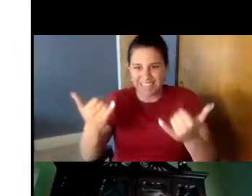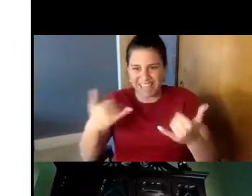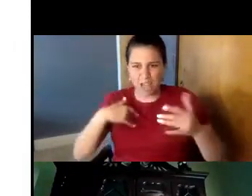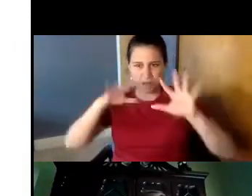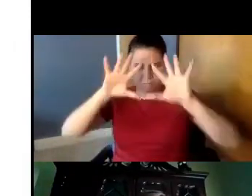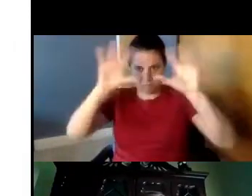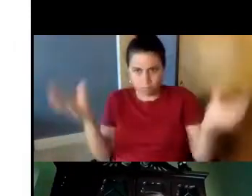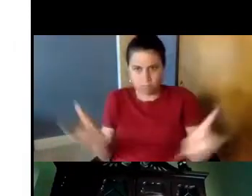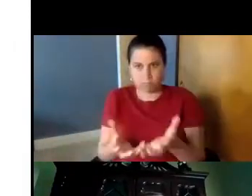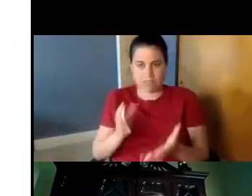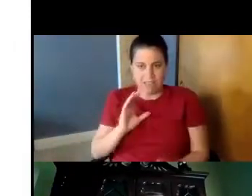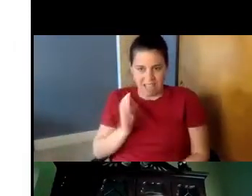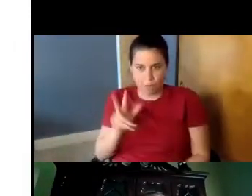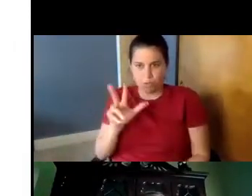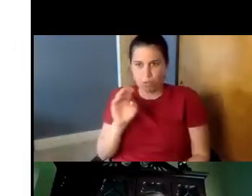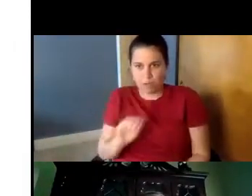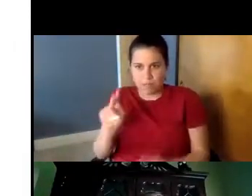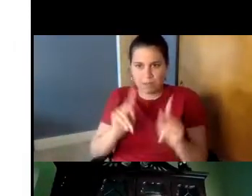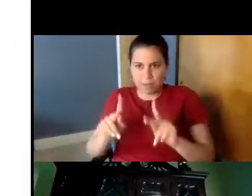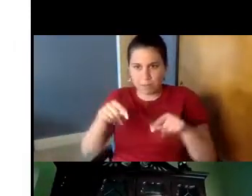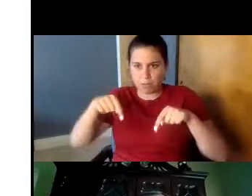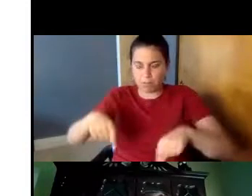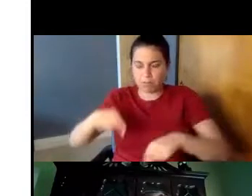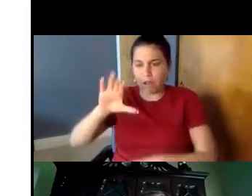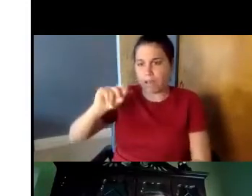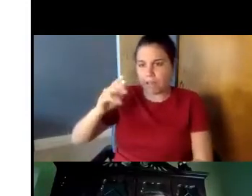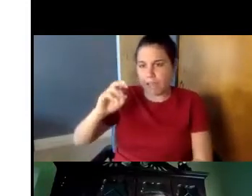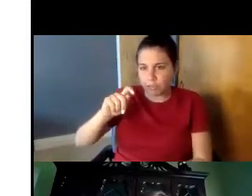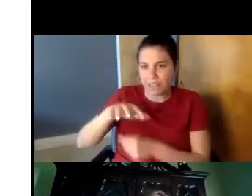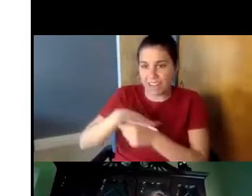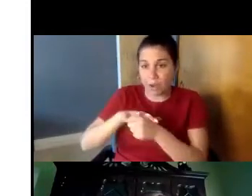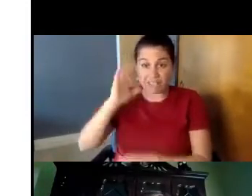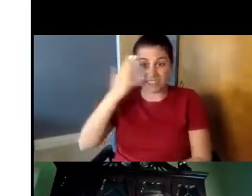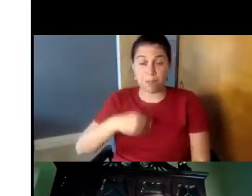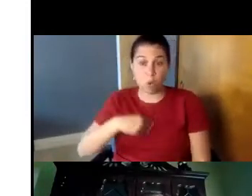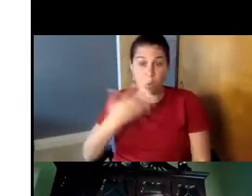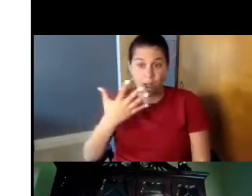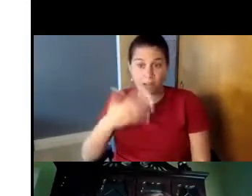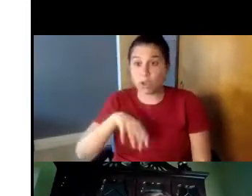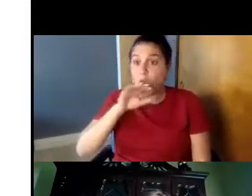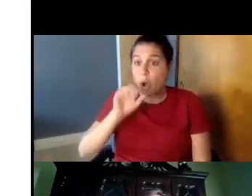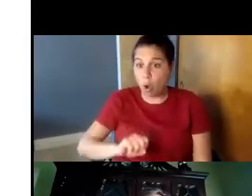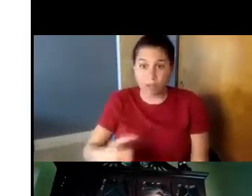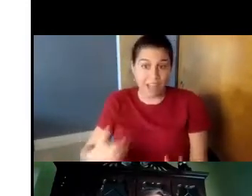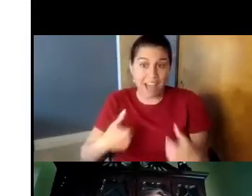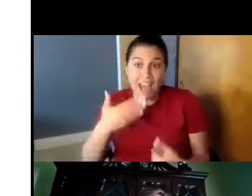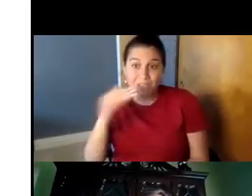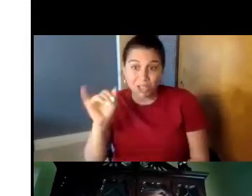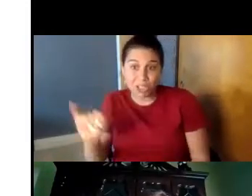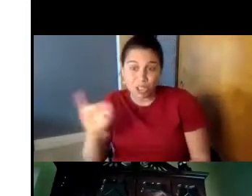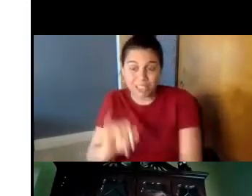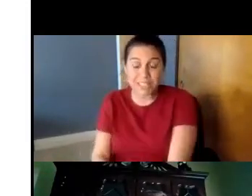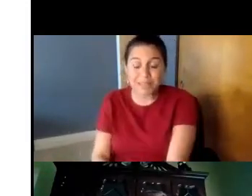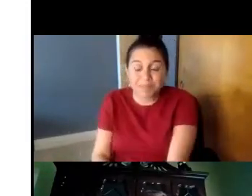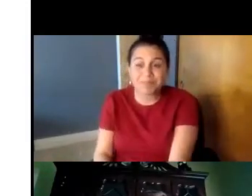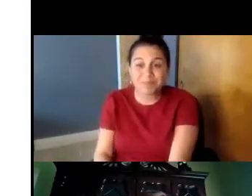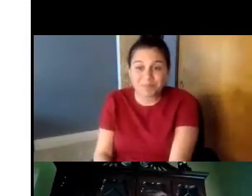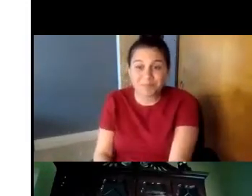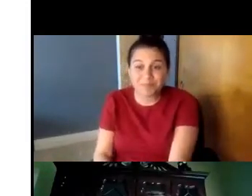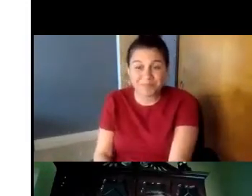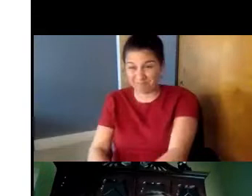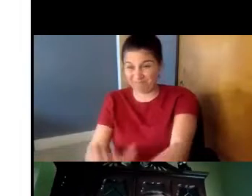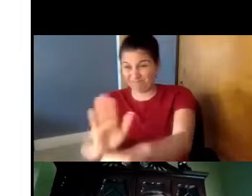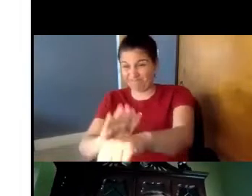whole catchment area, all 3 million people, you might think we're white, we're old, and we have good insurance. But I would caution you that that